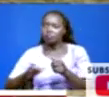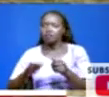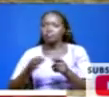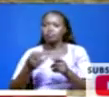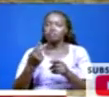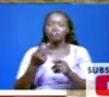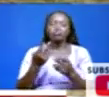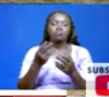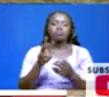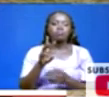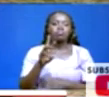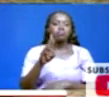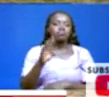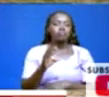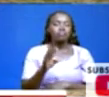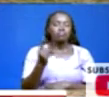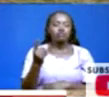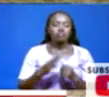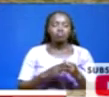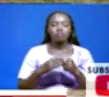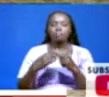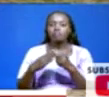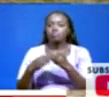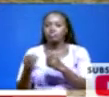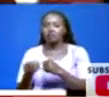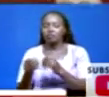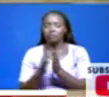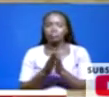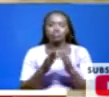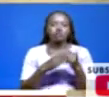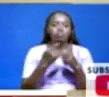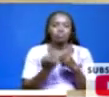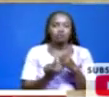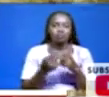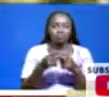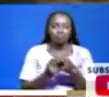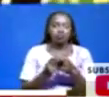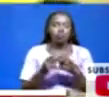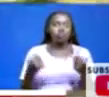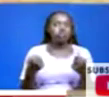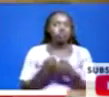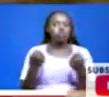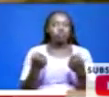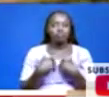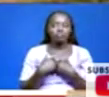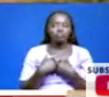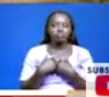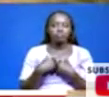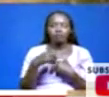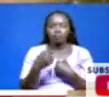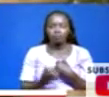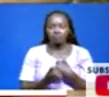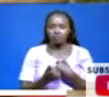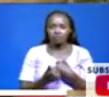in Kenya in 1990 and 1991 due to engine problems and an accident respectively. Peter Solberg, on the other hand,